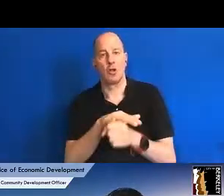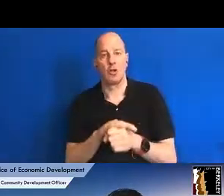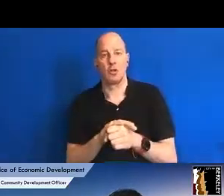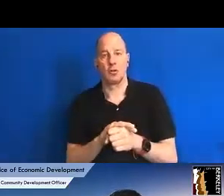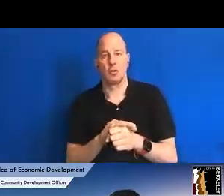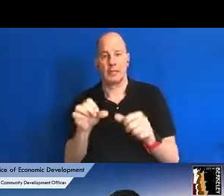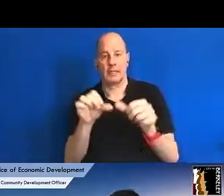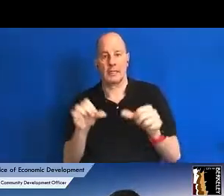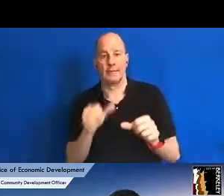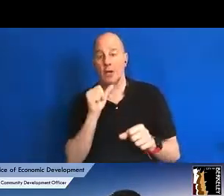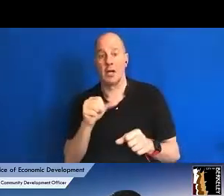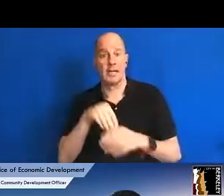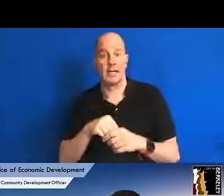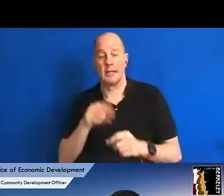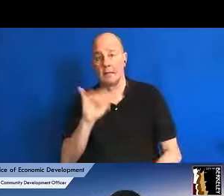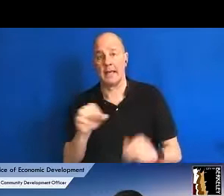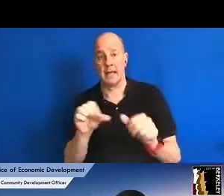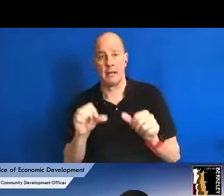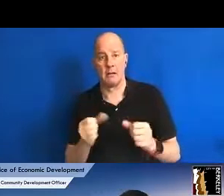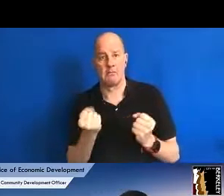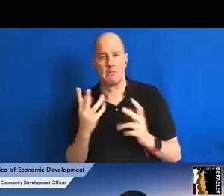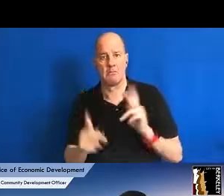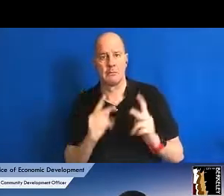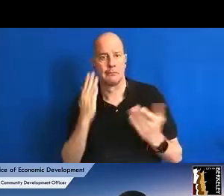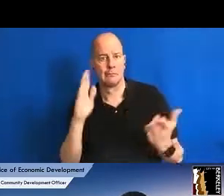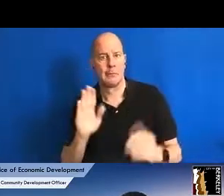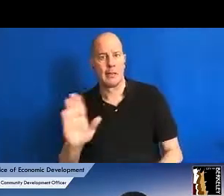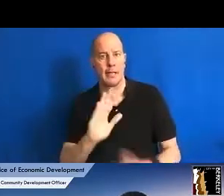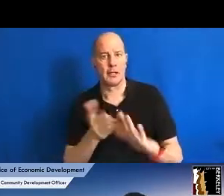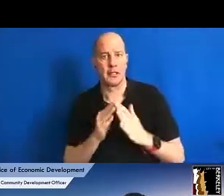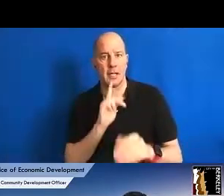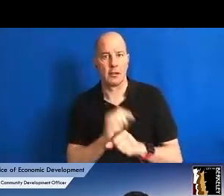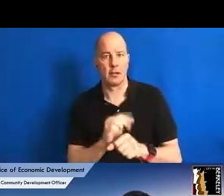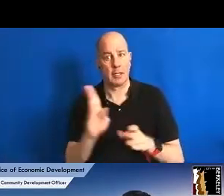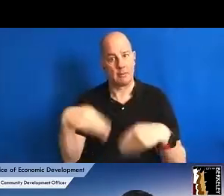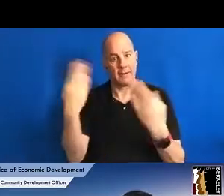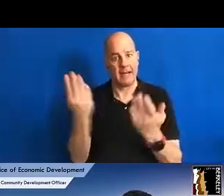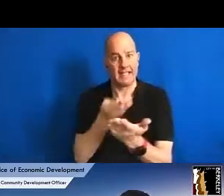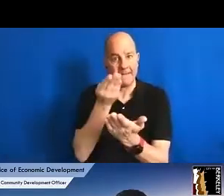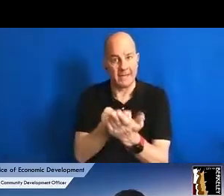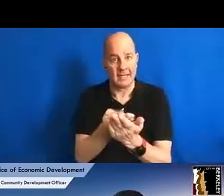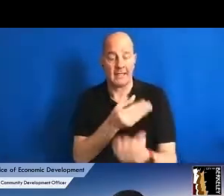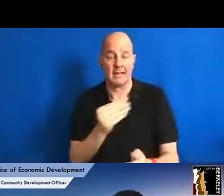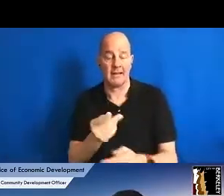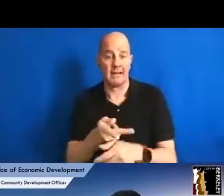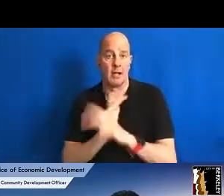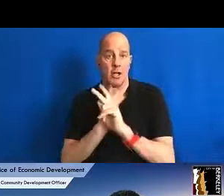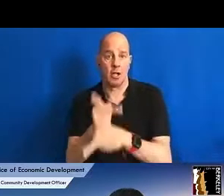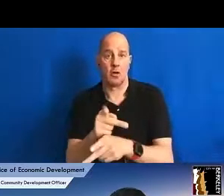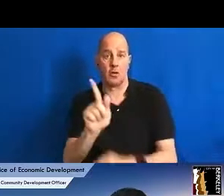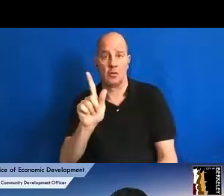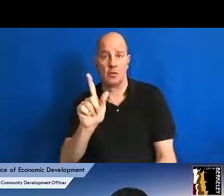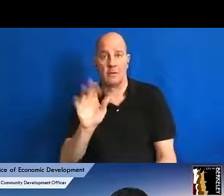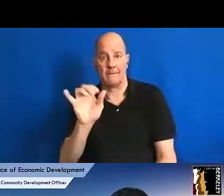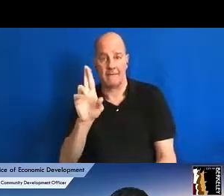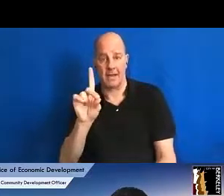Bay Area, many people just aren't aware that their city actually provides funding and loan funds. And as a lot of us did